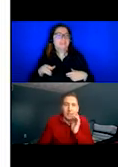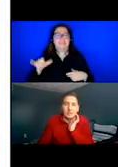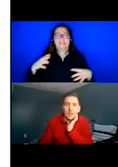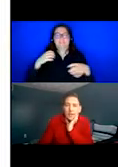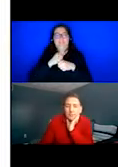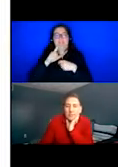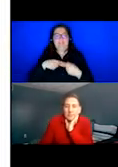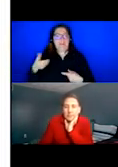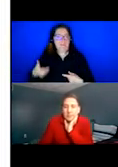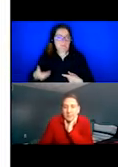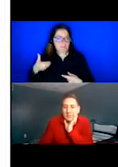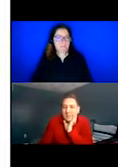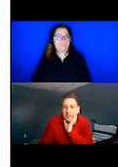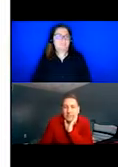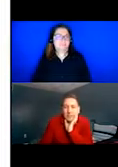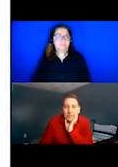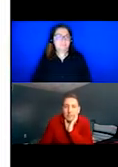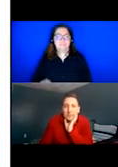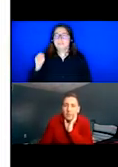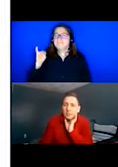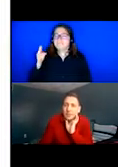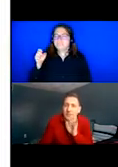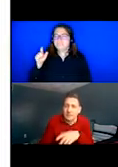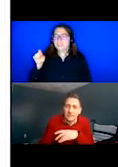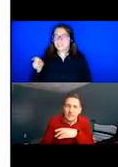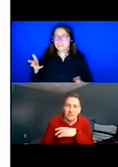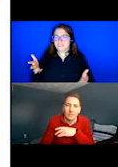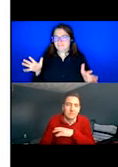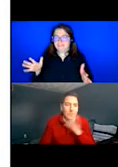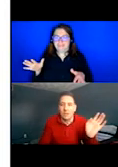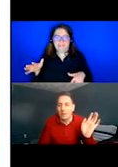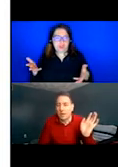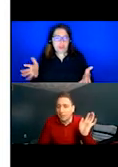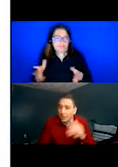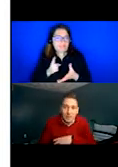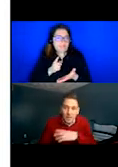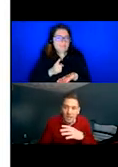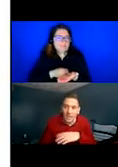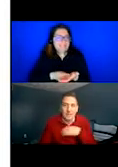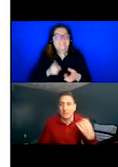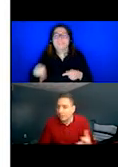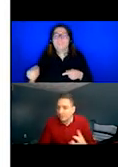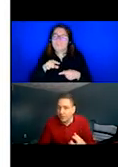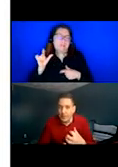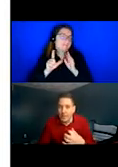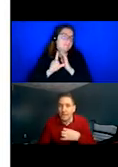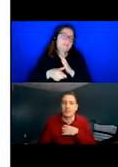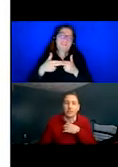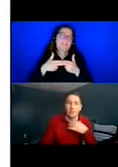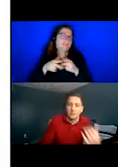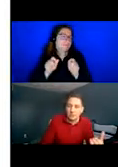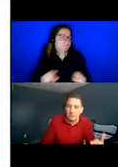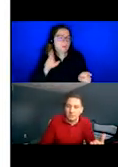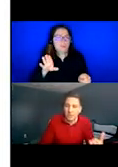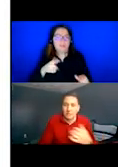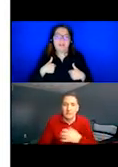about me more as well. Michelle kind of covered it too. And you'll get the slides after this, but I wear a lot of hats. I love wearing a lot of hats too.